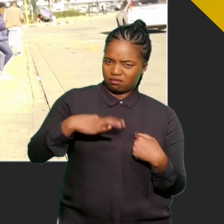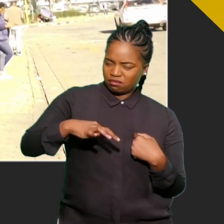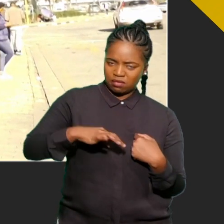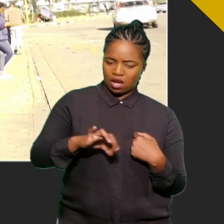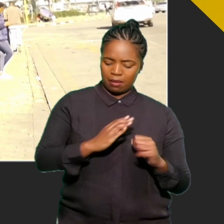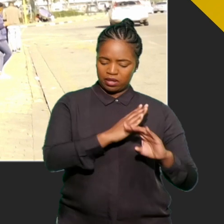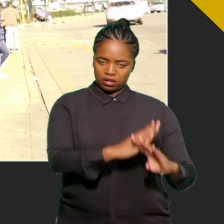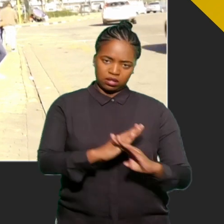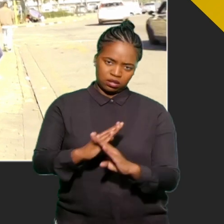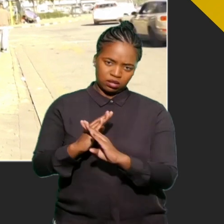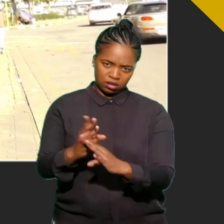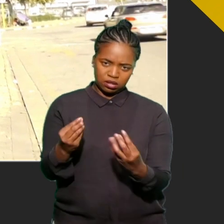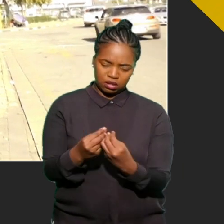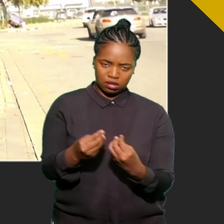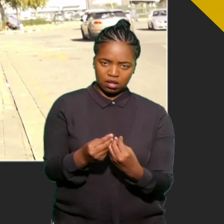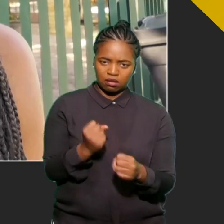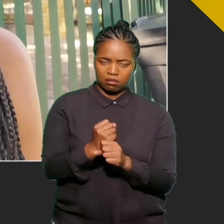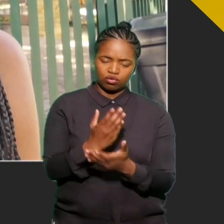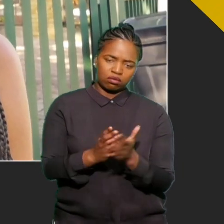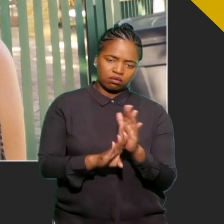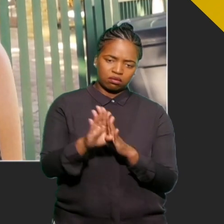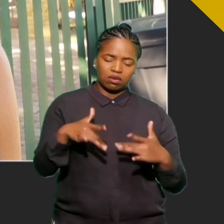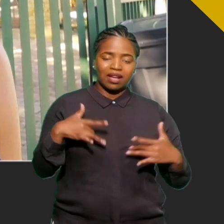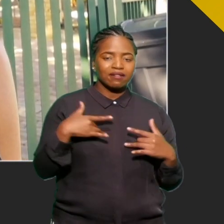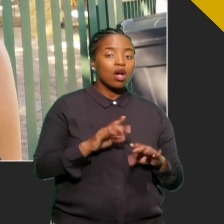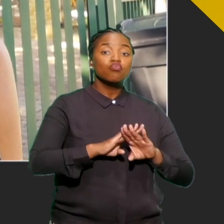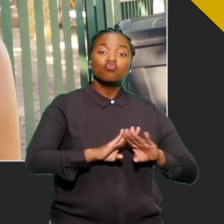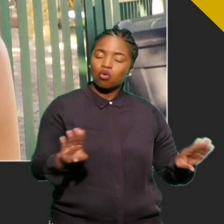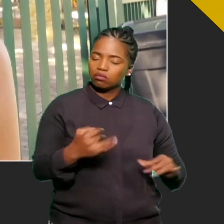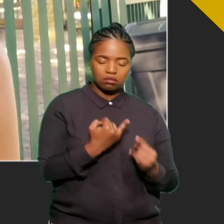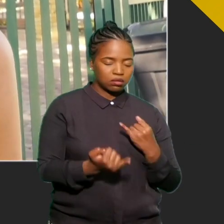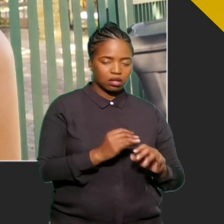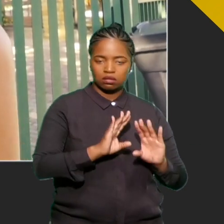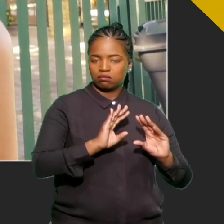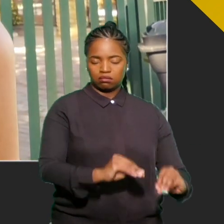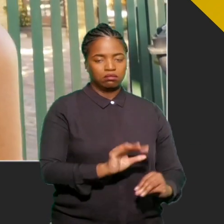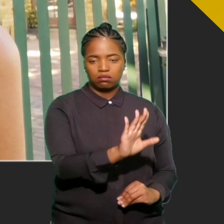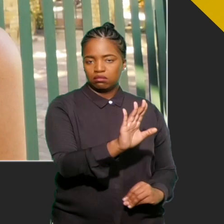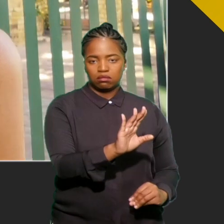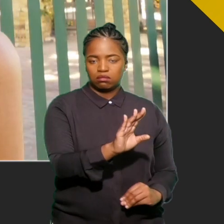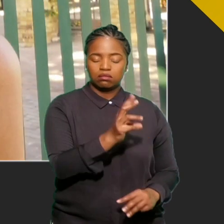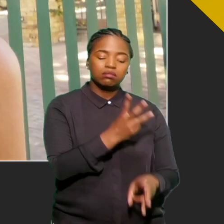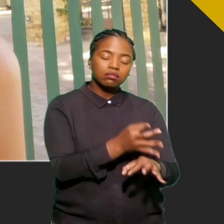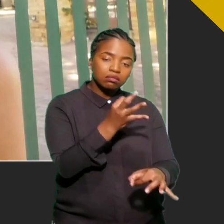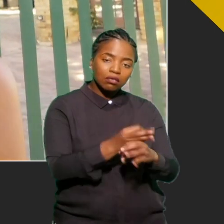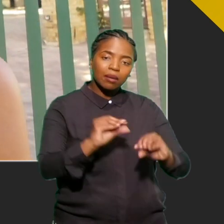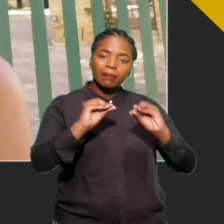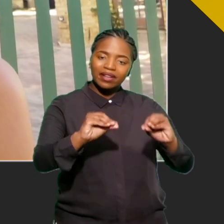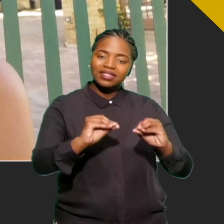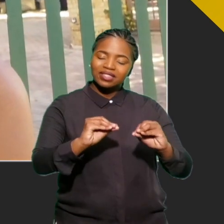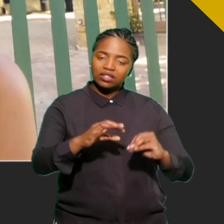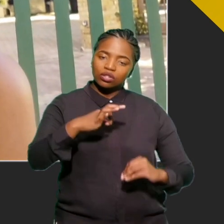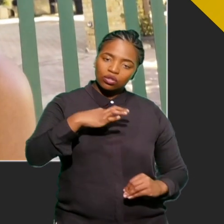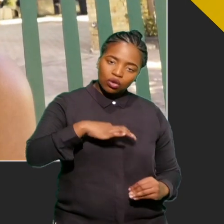I need to avoid such things in order to succeed in life. Abstinence is a solution, and nabazali emakhaya like should teach your girls